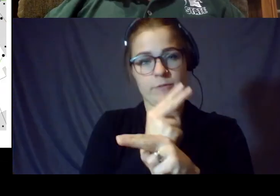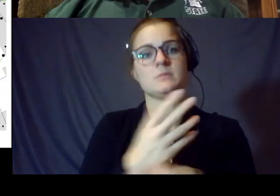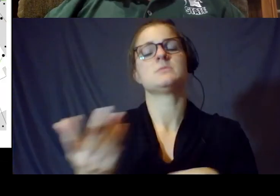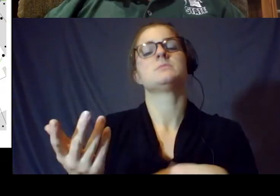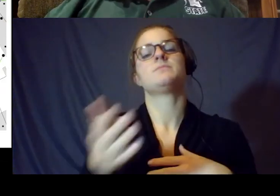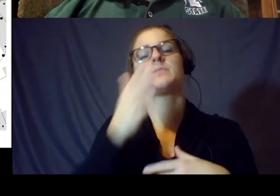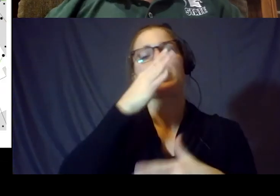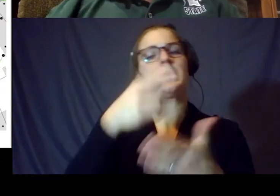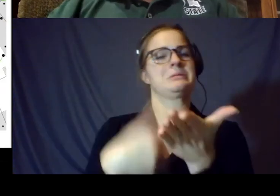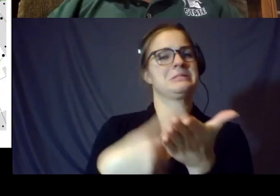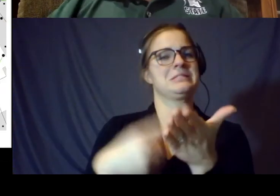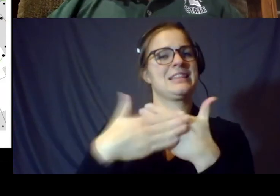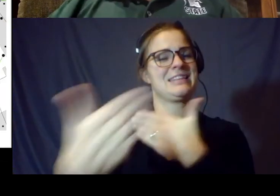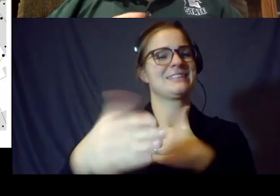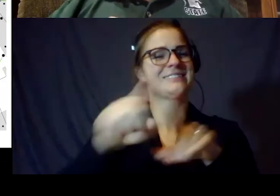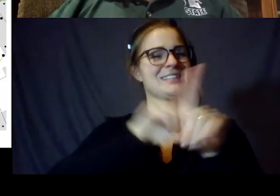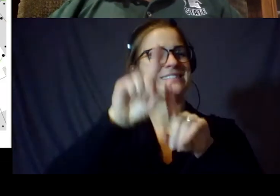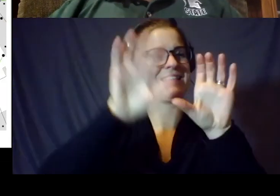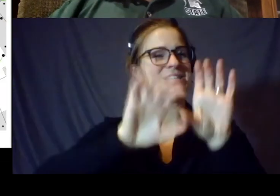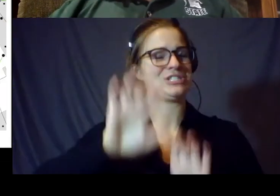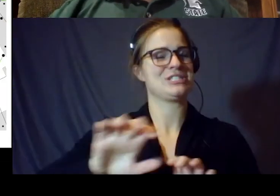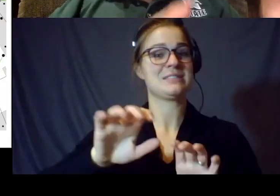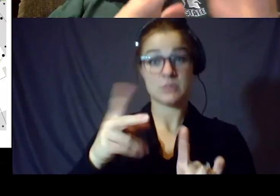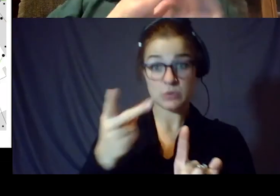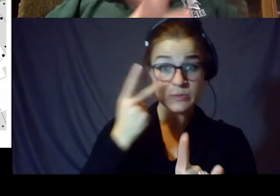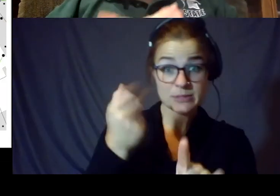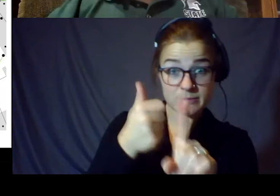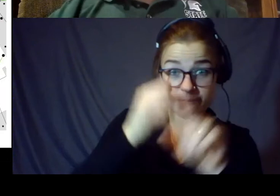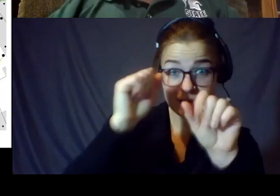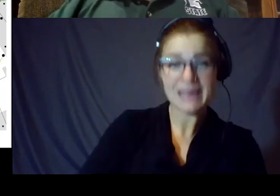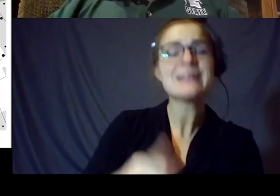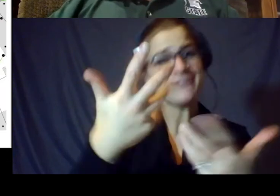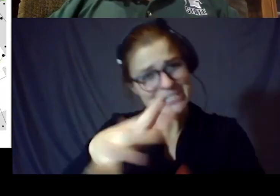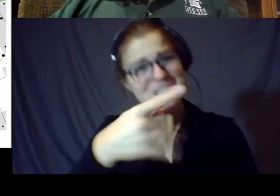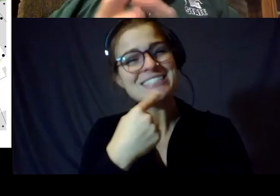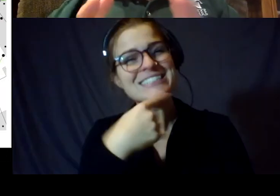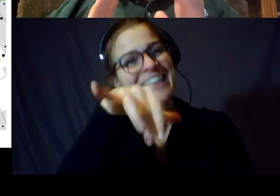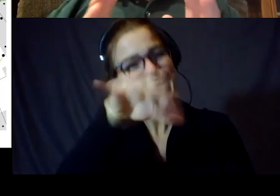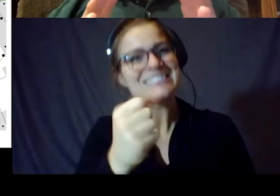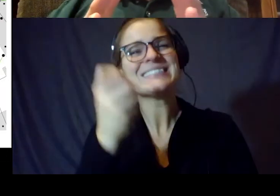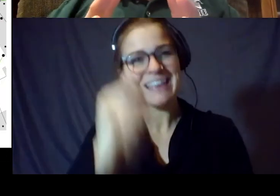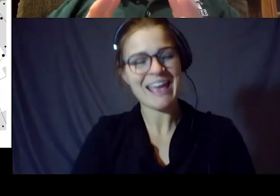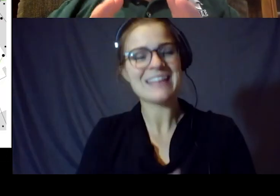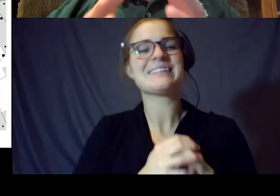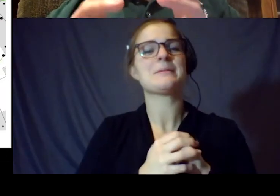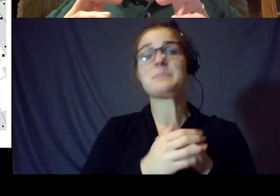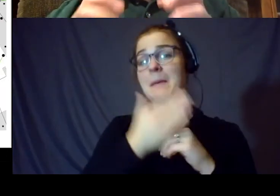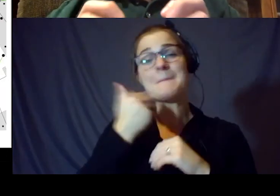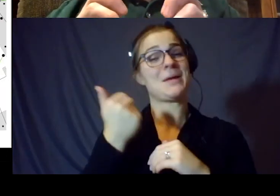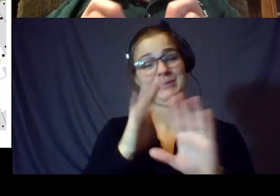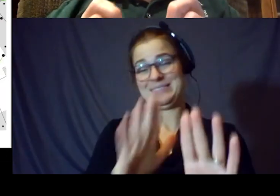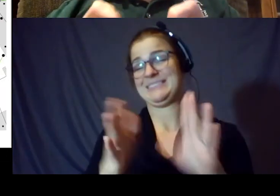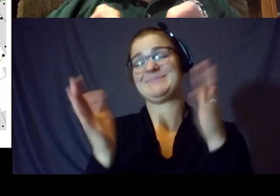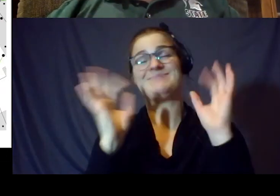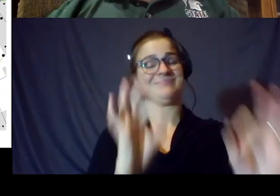when we get to our next constellations. Can you see this for yourself? Yes, as I've already said. And it's even better than that. This is